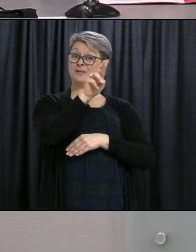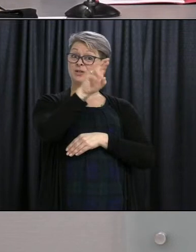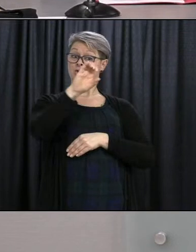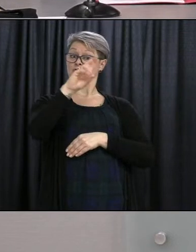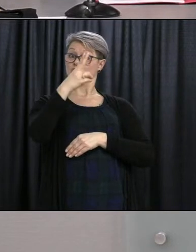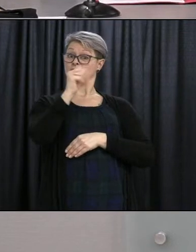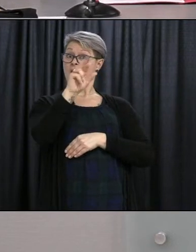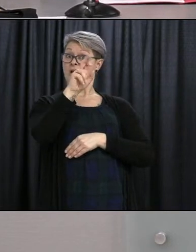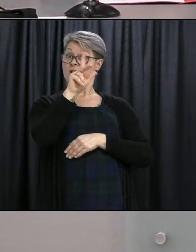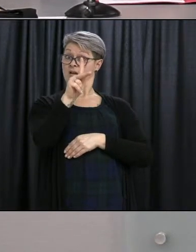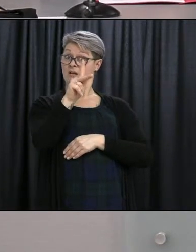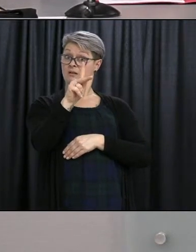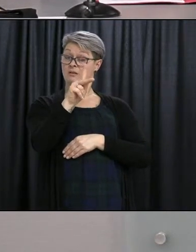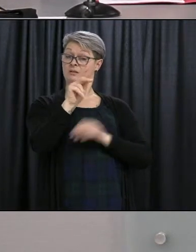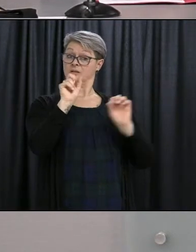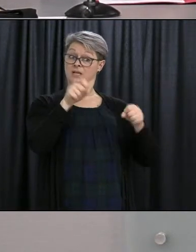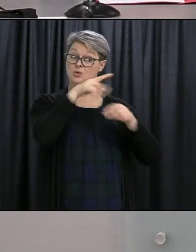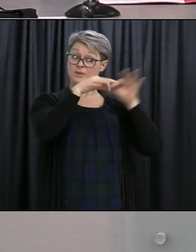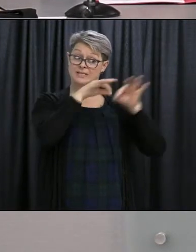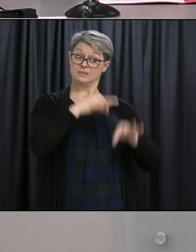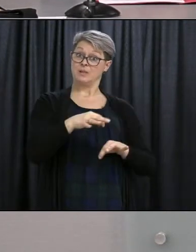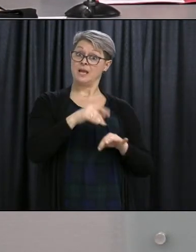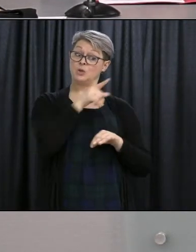advice was?